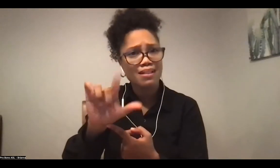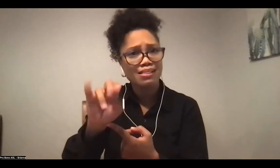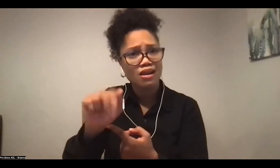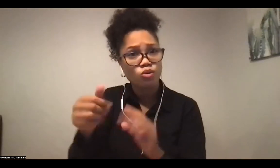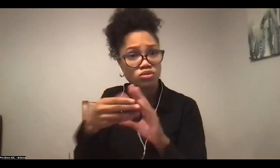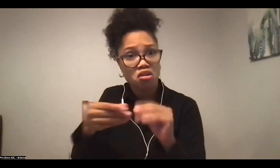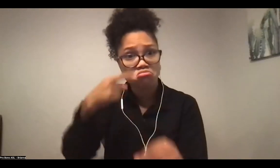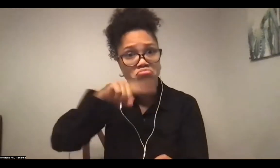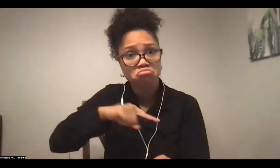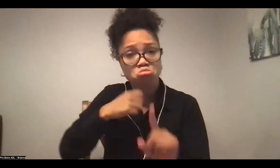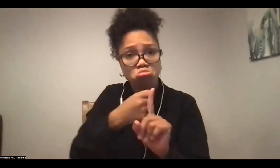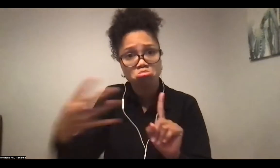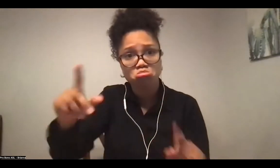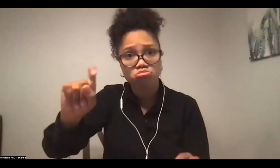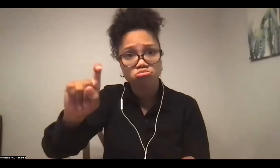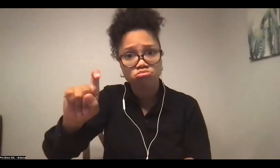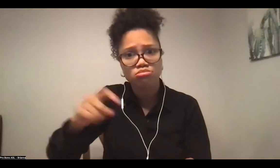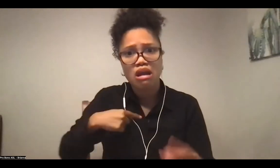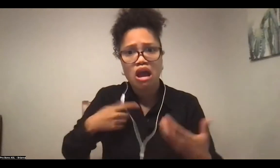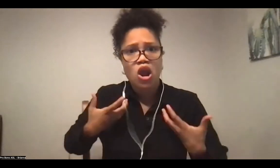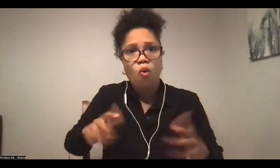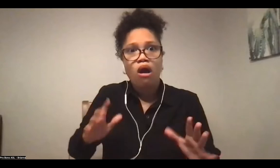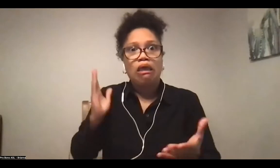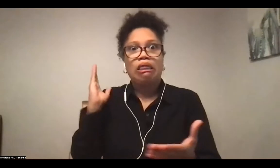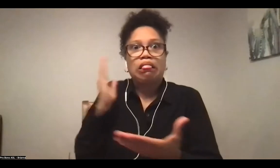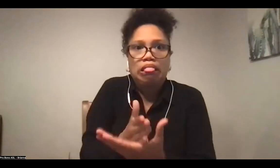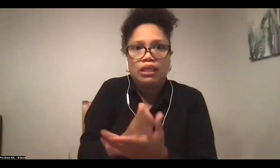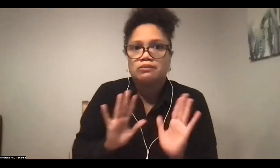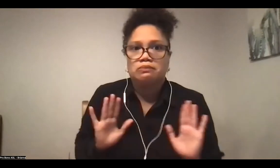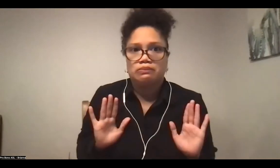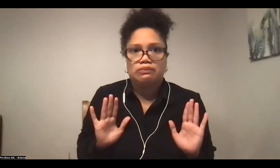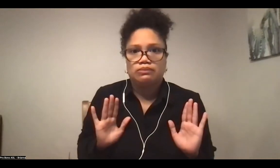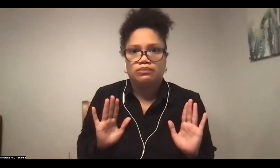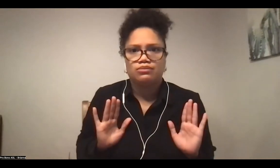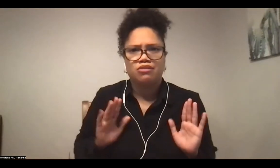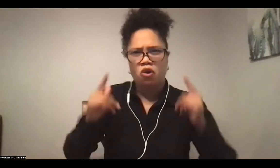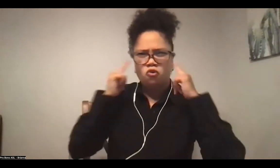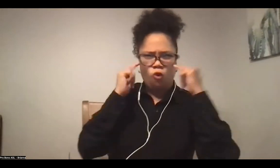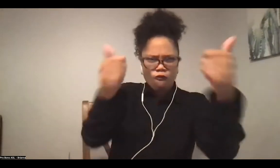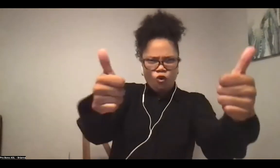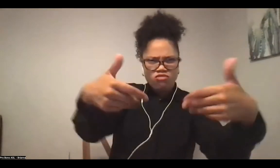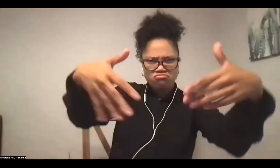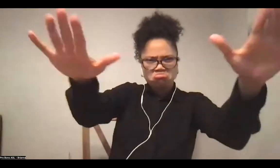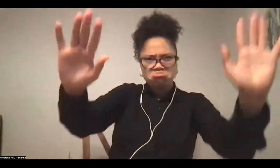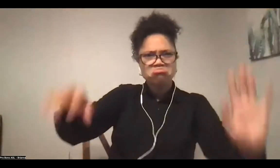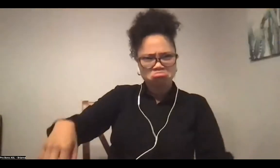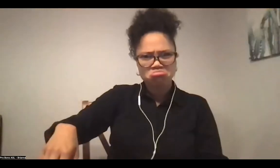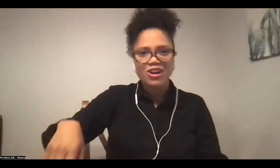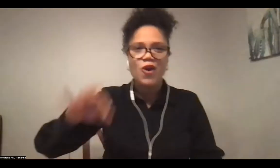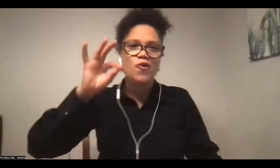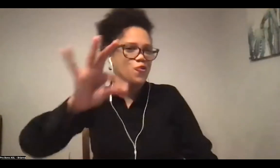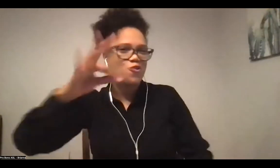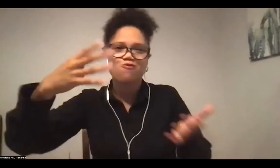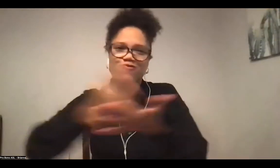saying? Don't want to infringe if this time Go should for be. Okay, cool, sweet.